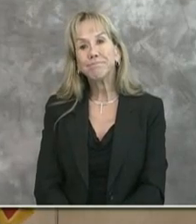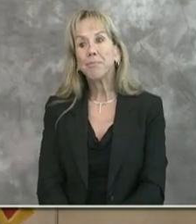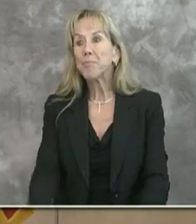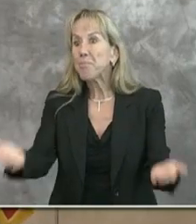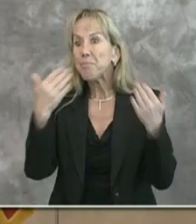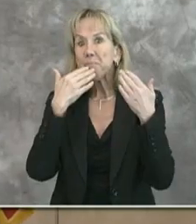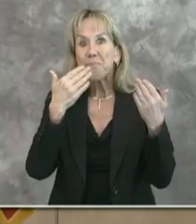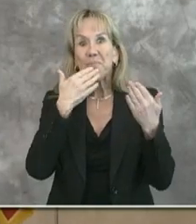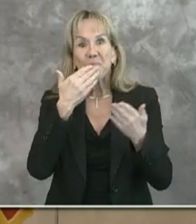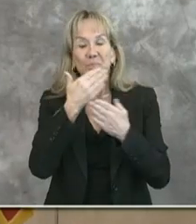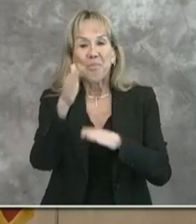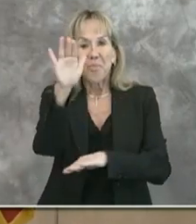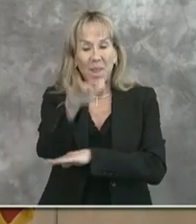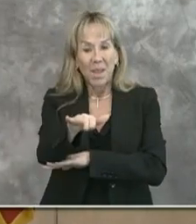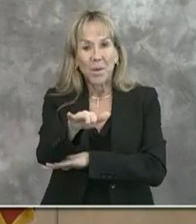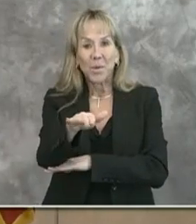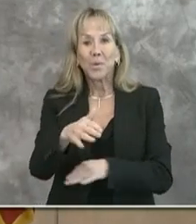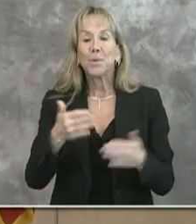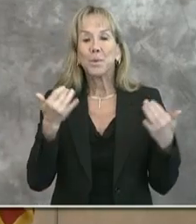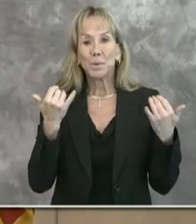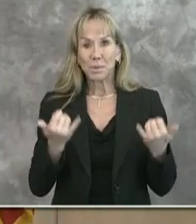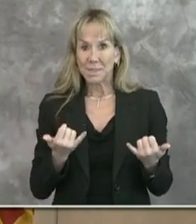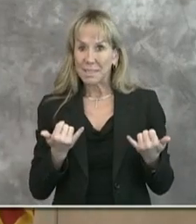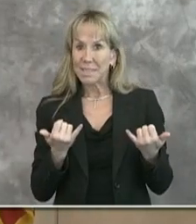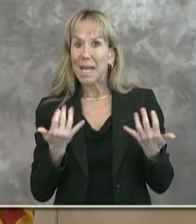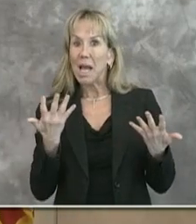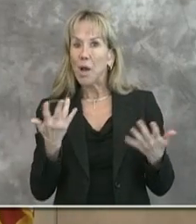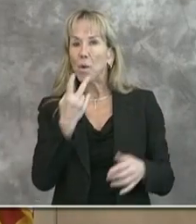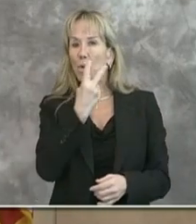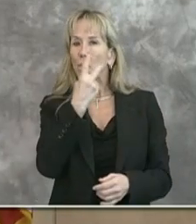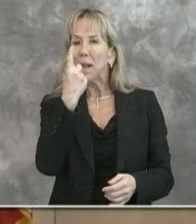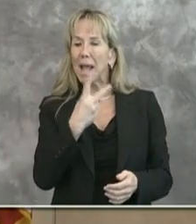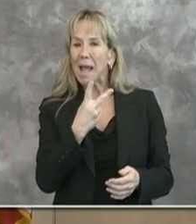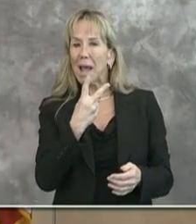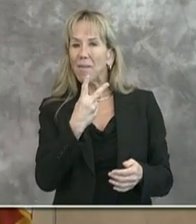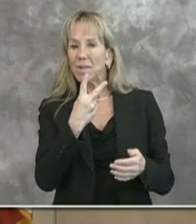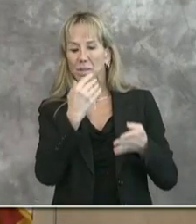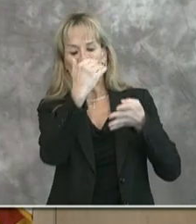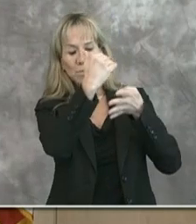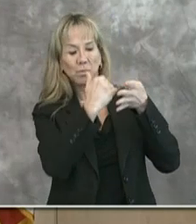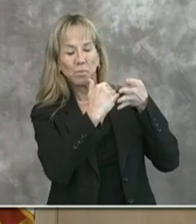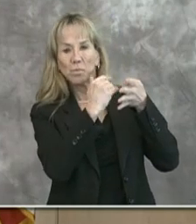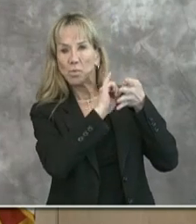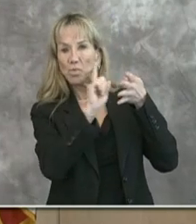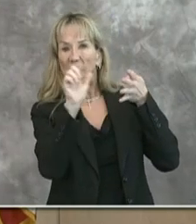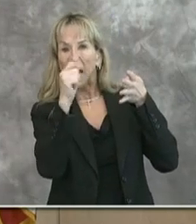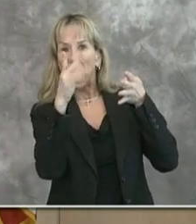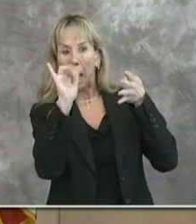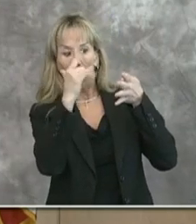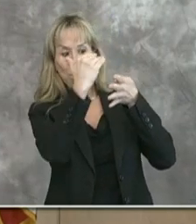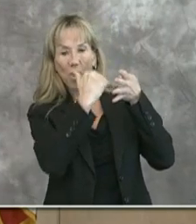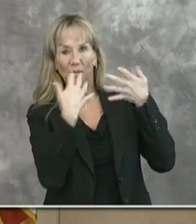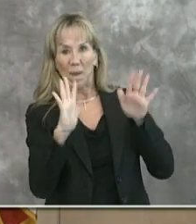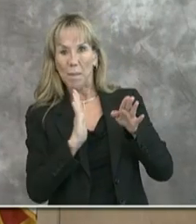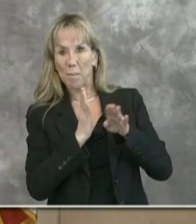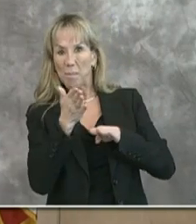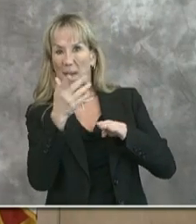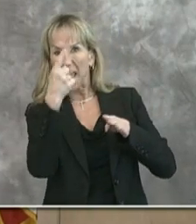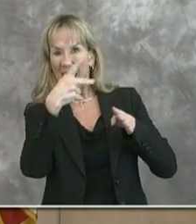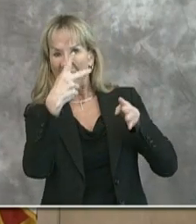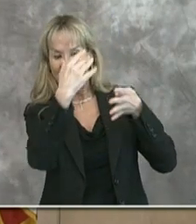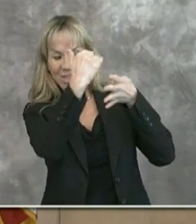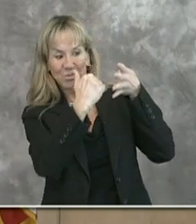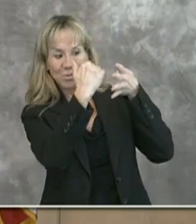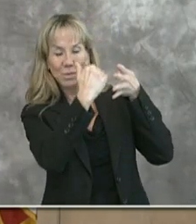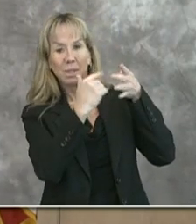Thank you, and good afternoon. We are now about 2.5 weeks into April. We have certainly crossed the halfway point, but we have a ways to